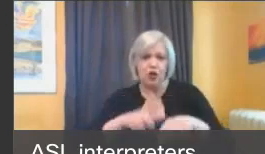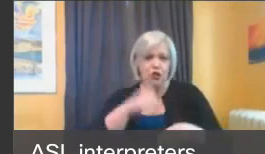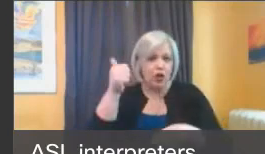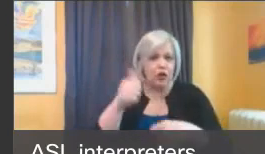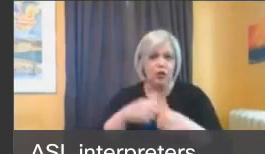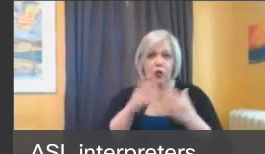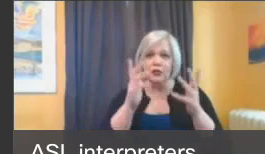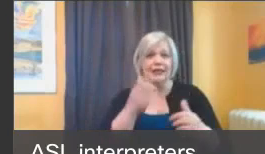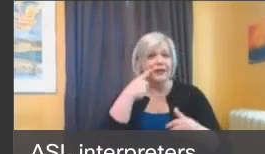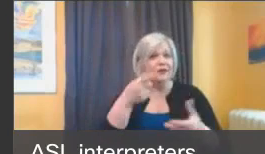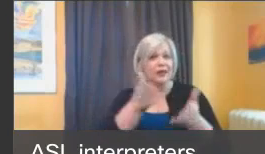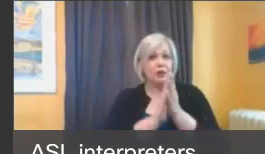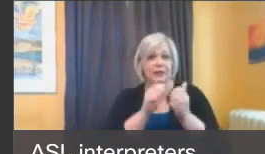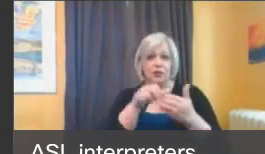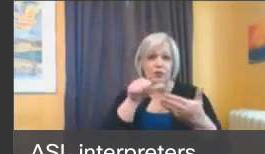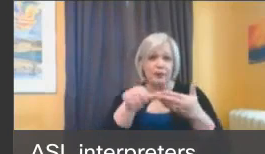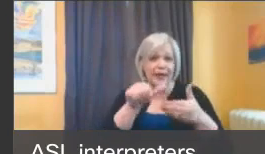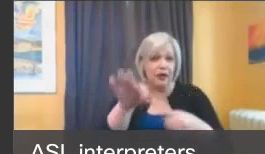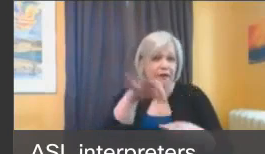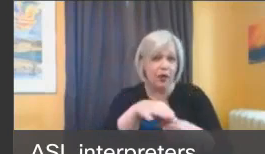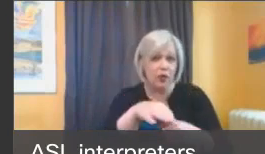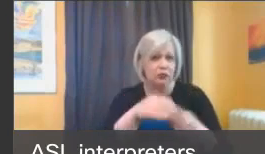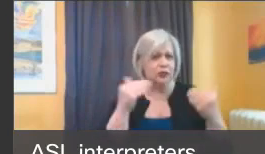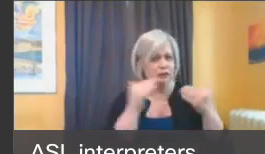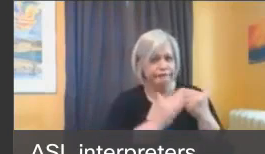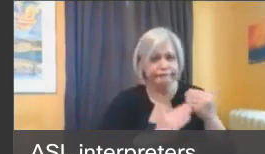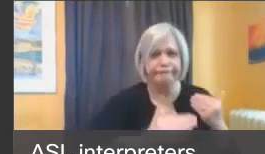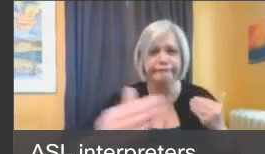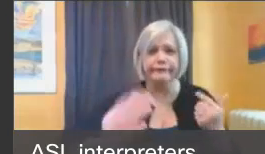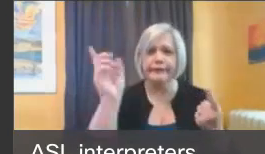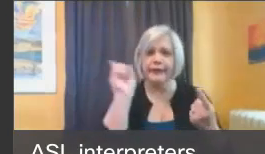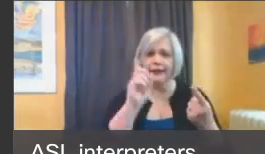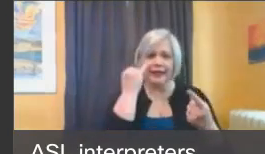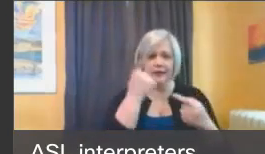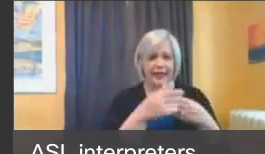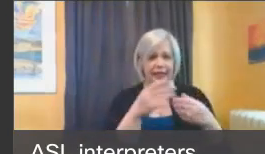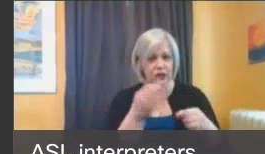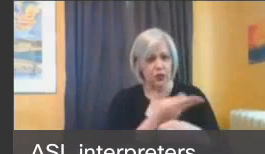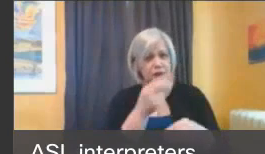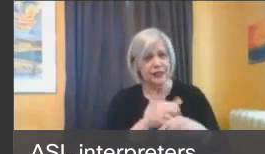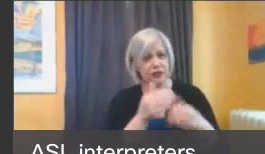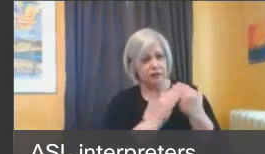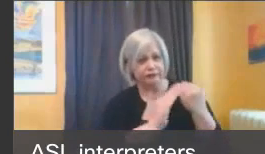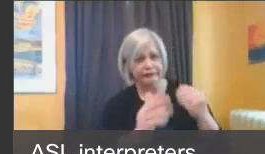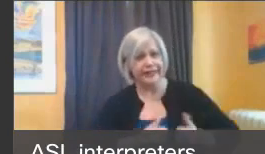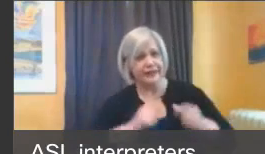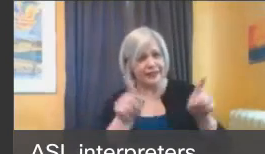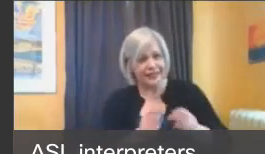indefinitely, as long as the person is continuing to use it and continues to live at the same address?